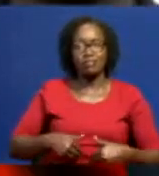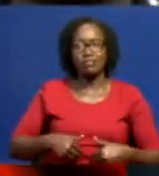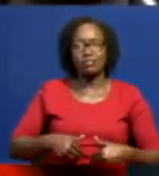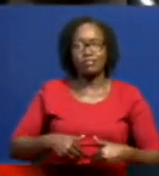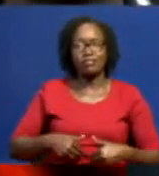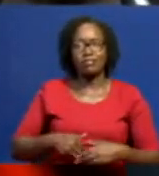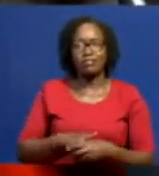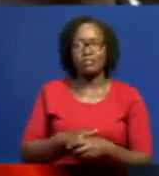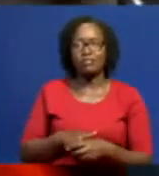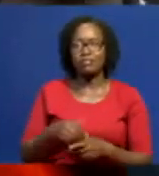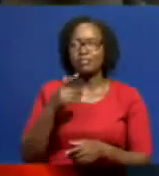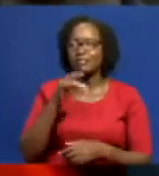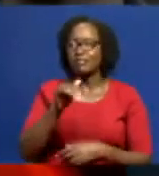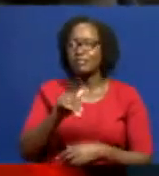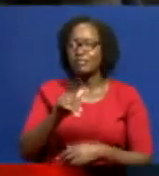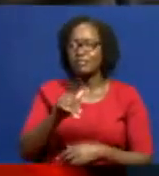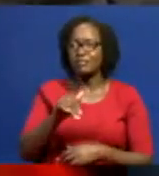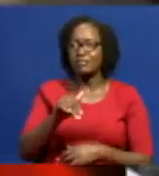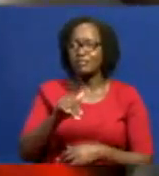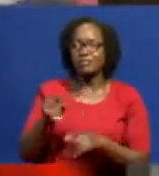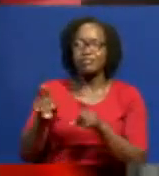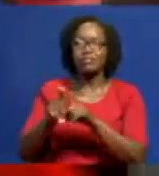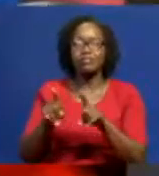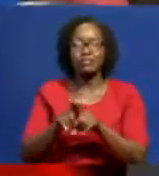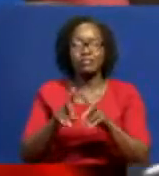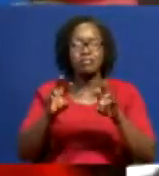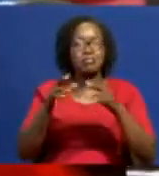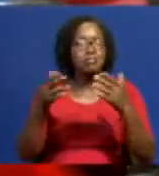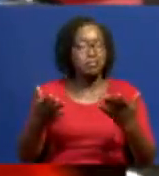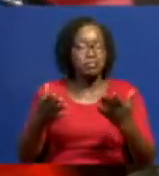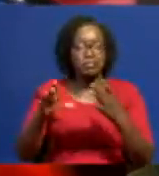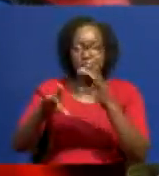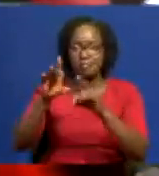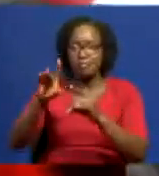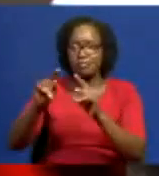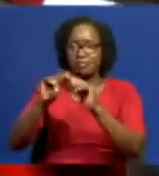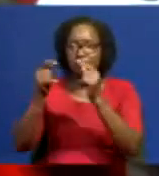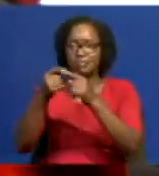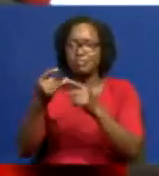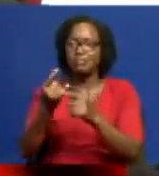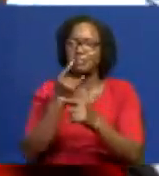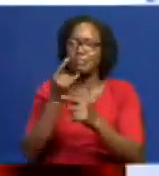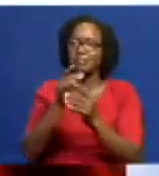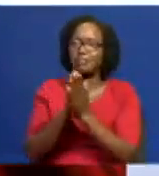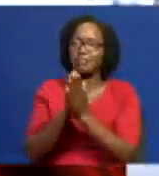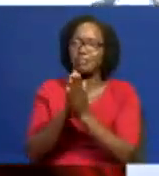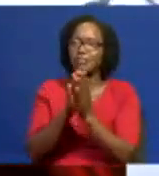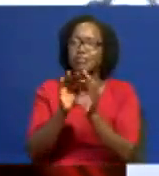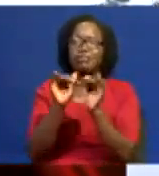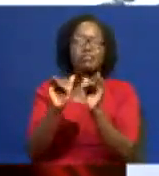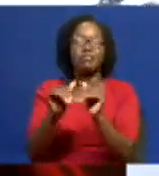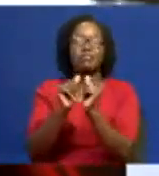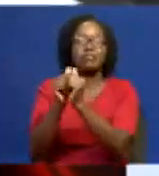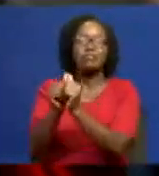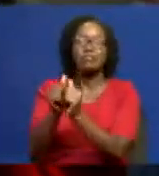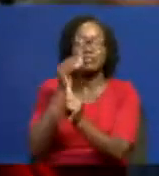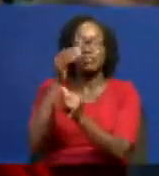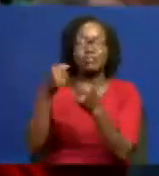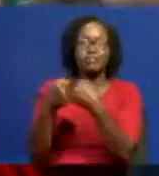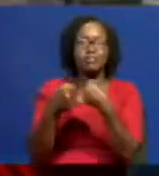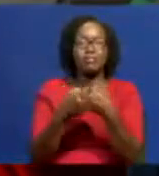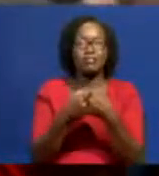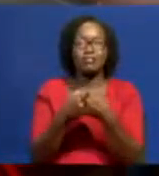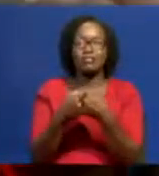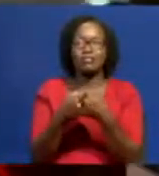particular. He said the foundation will also be looking at how the select team from Nyanza can be kept together for future tournaments. The friendly